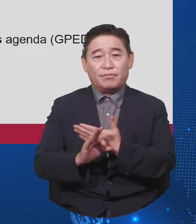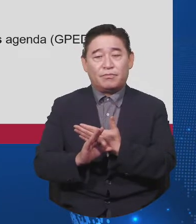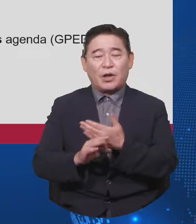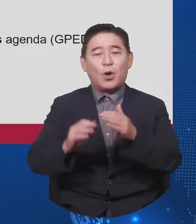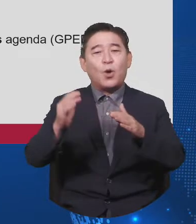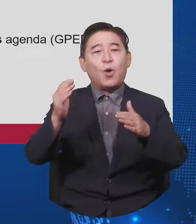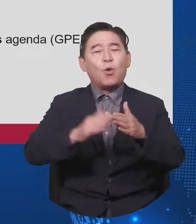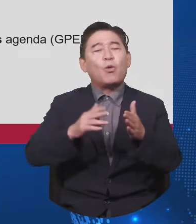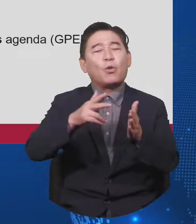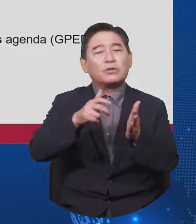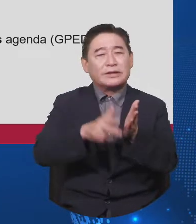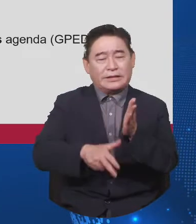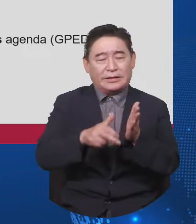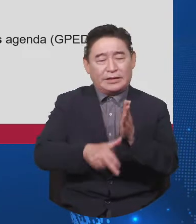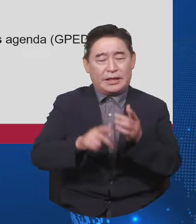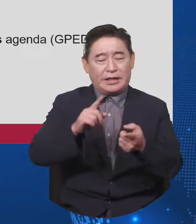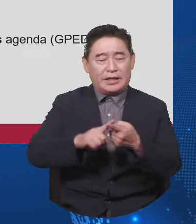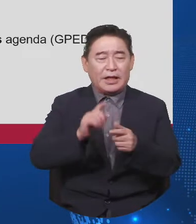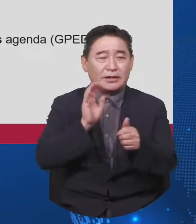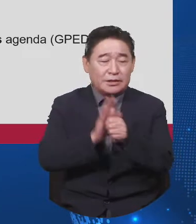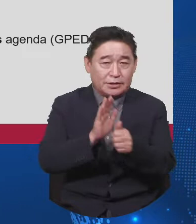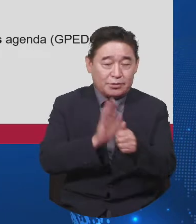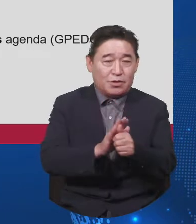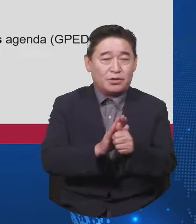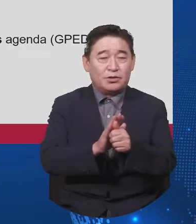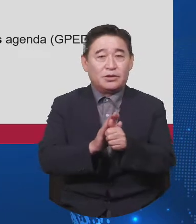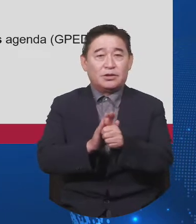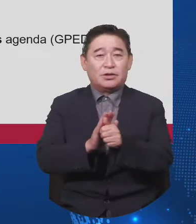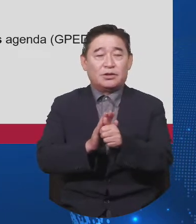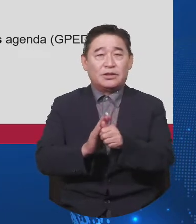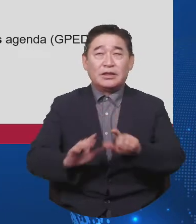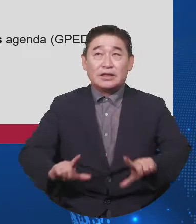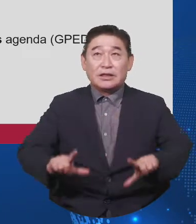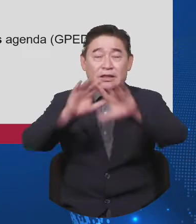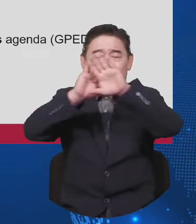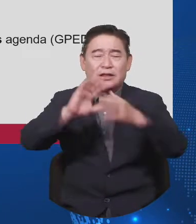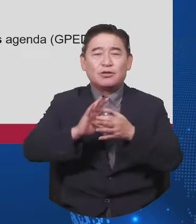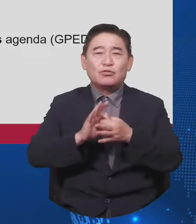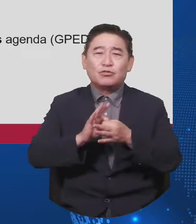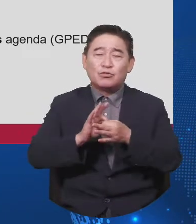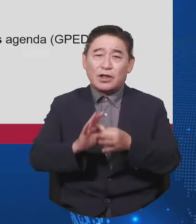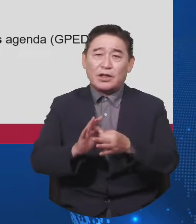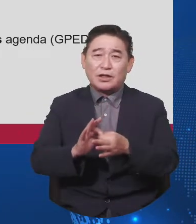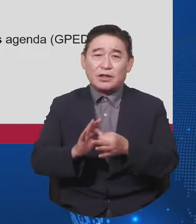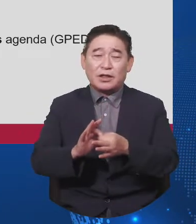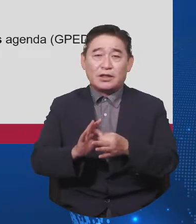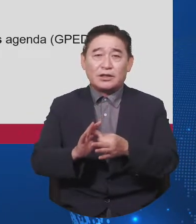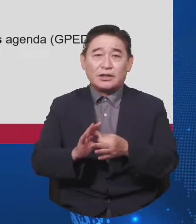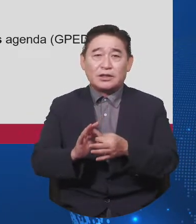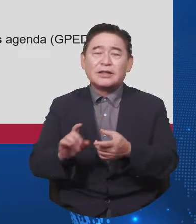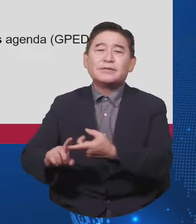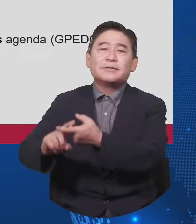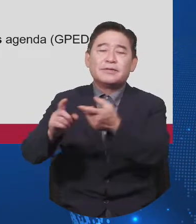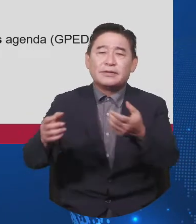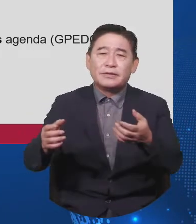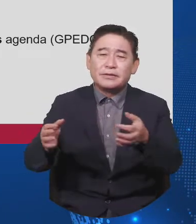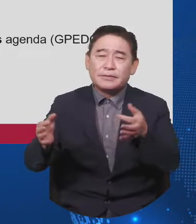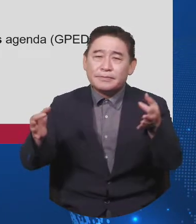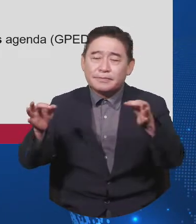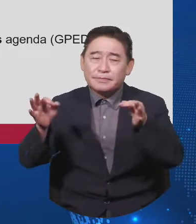some international climate finance elements which are not always part of ODA, but also South-South cooperation